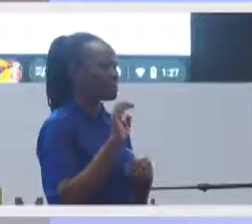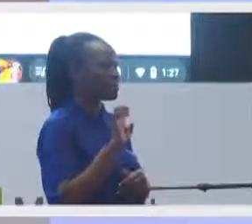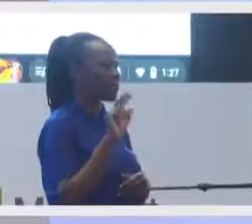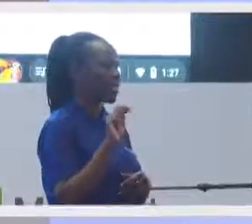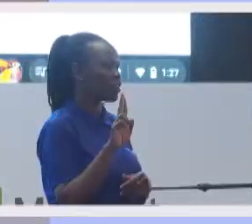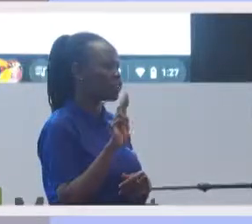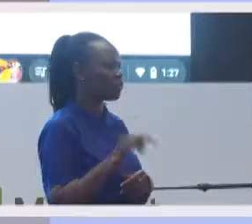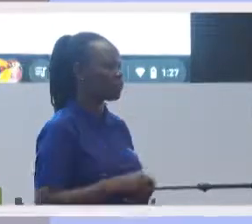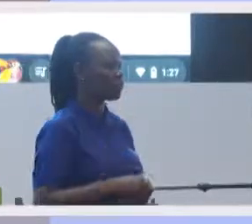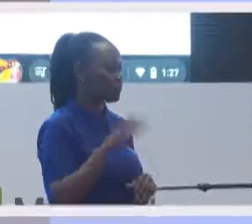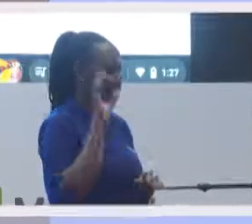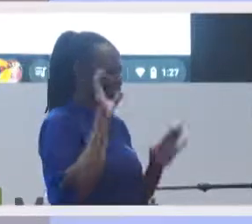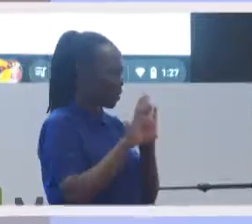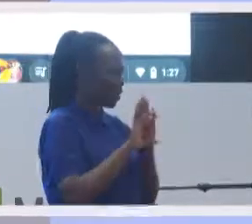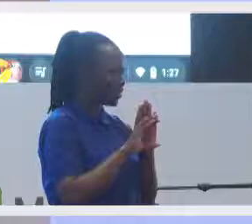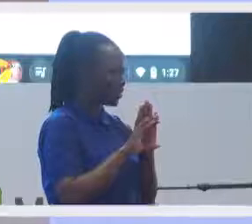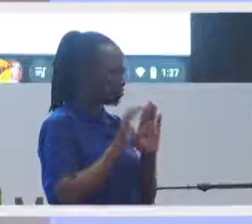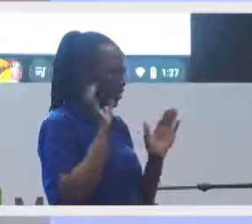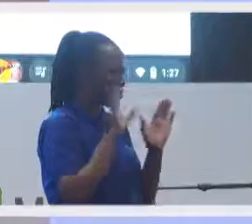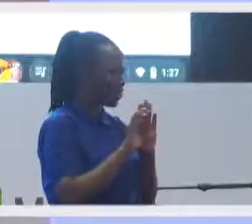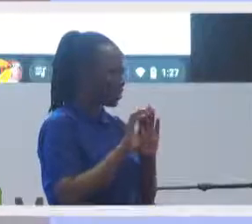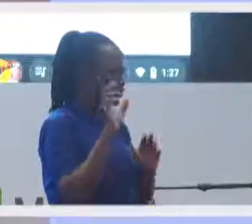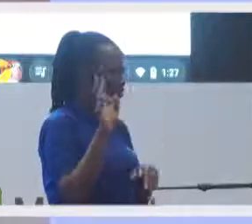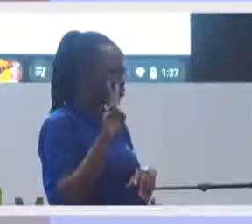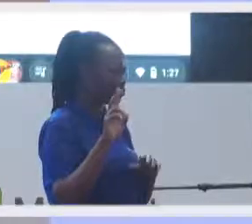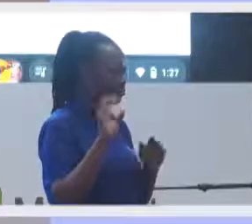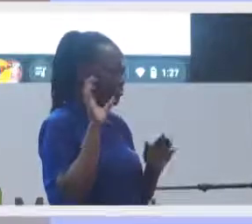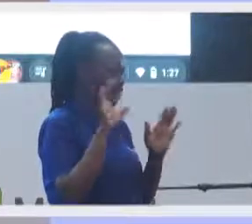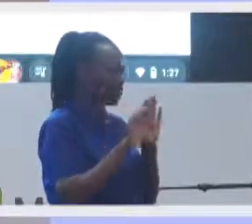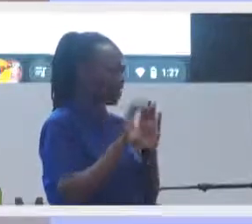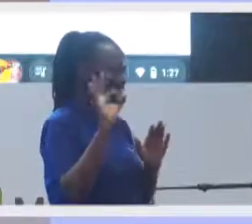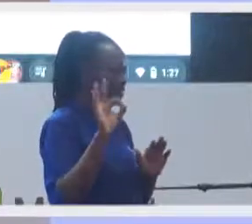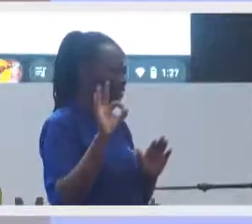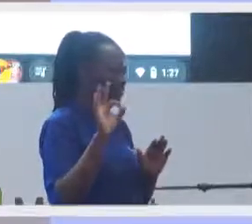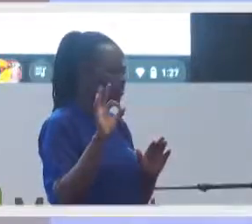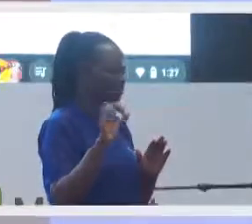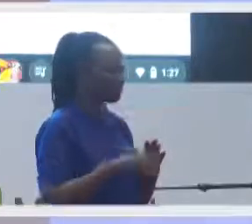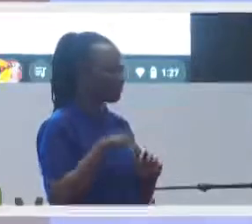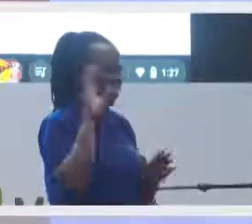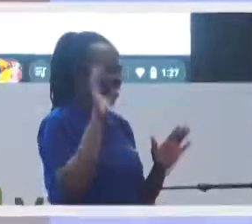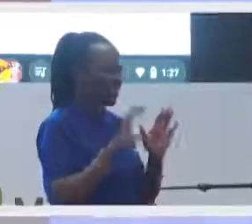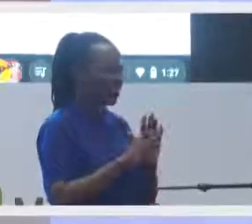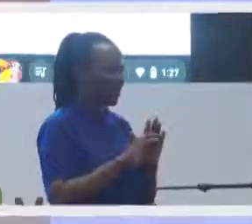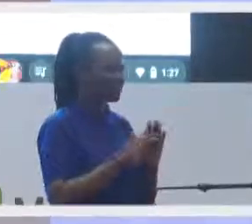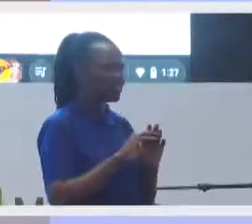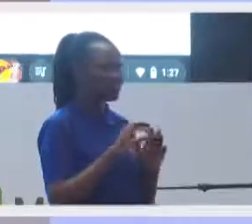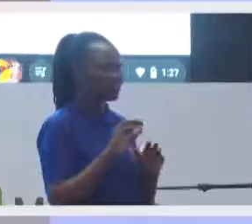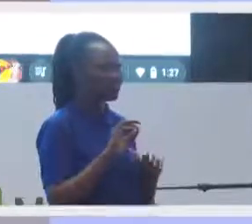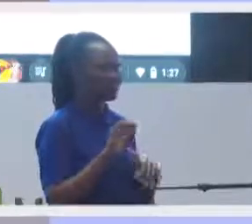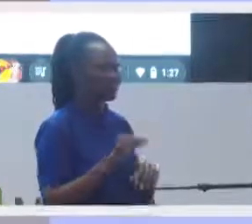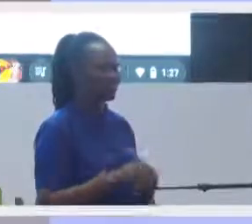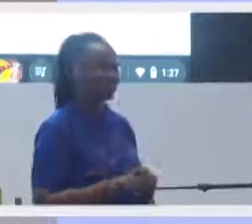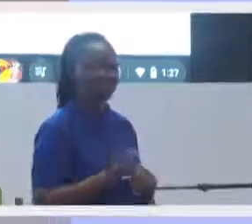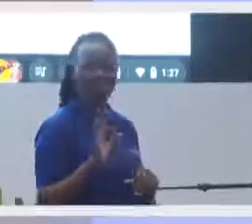Image 2. Image. Image 3. Image.